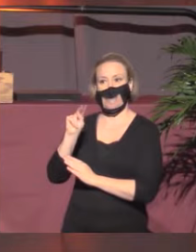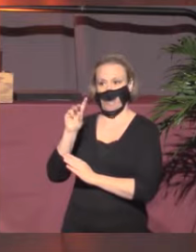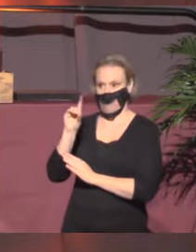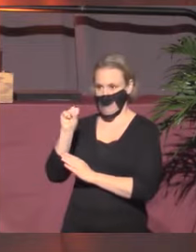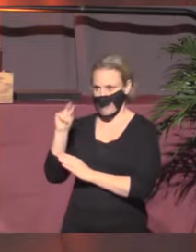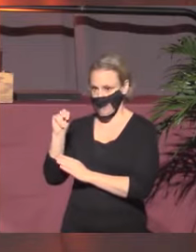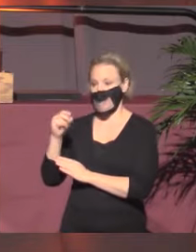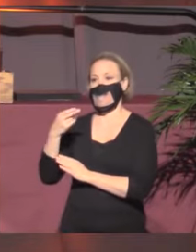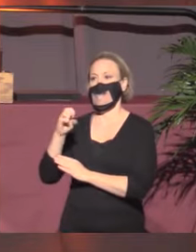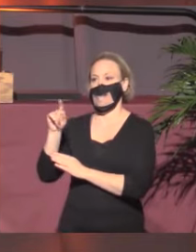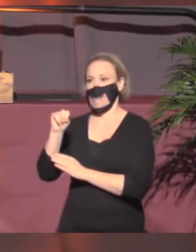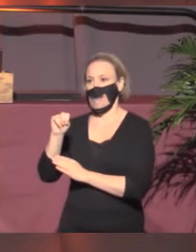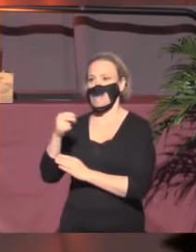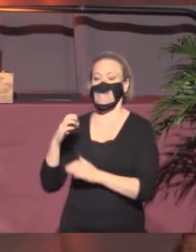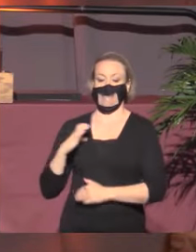greetings on their behalf.